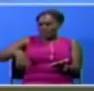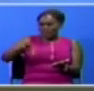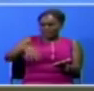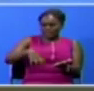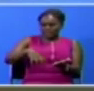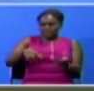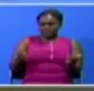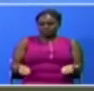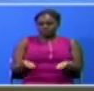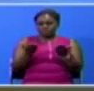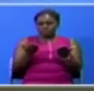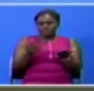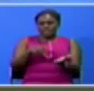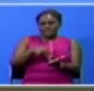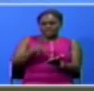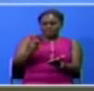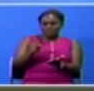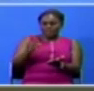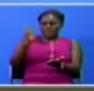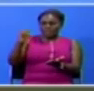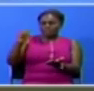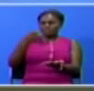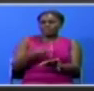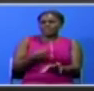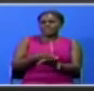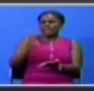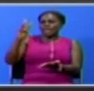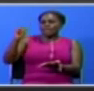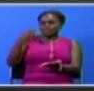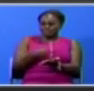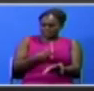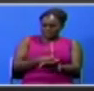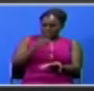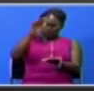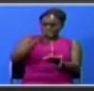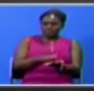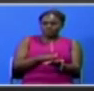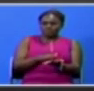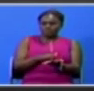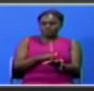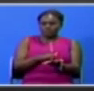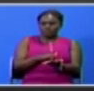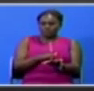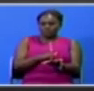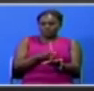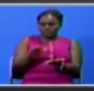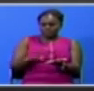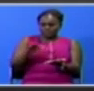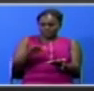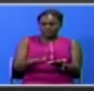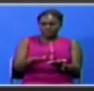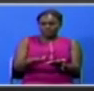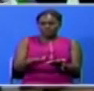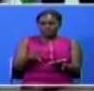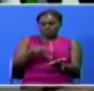in an improvement to the Lipa na Mpesa product. Mpesa One Tap will reduce the number of steps required by customers to make